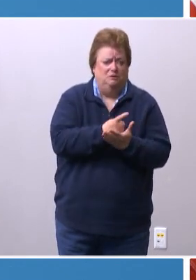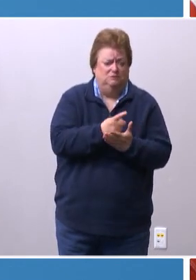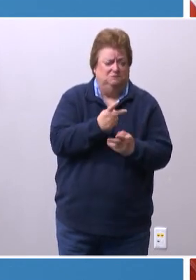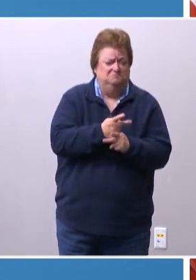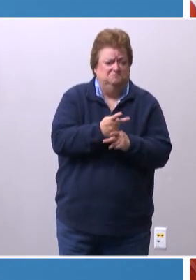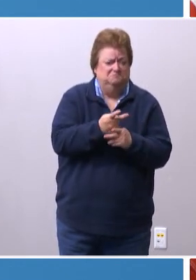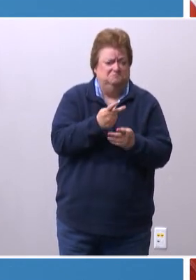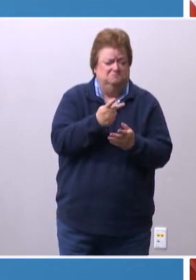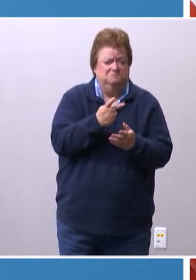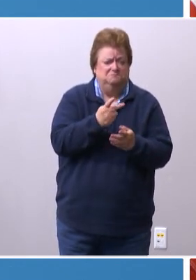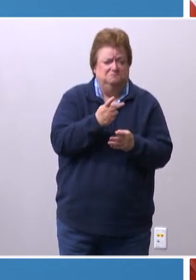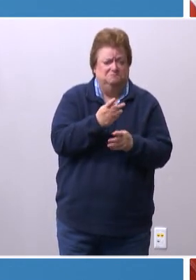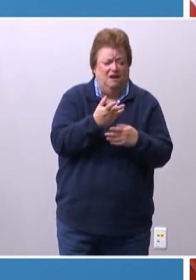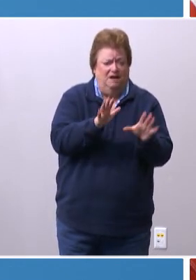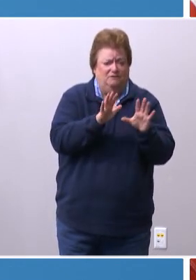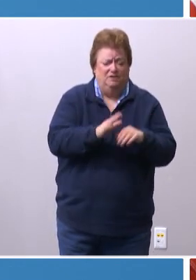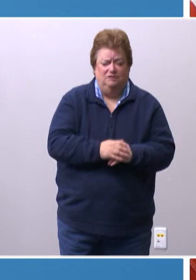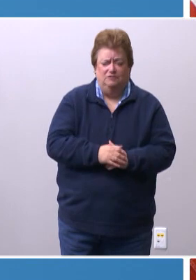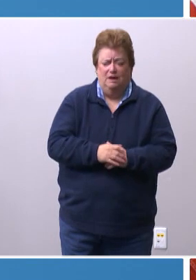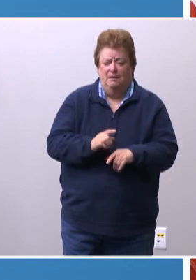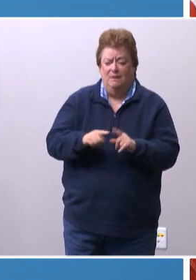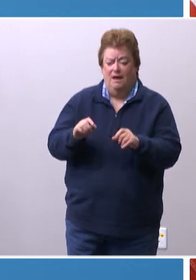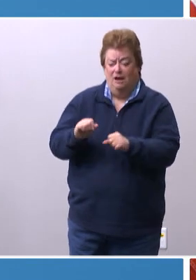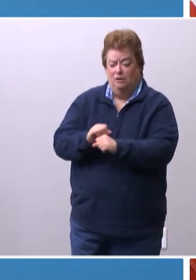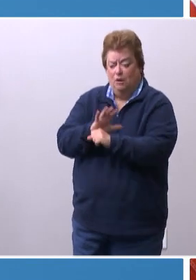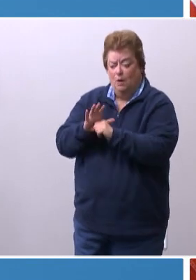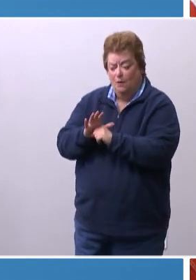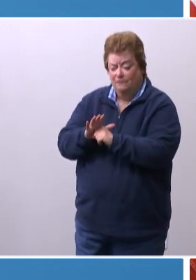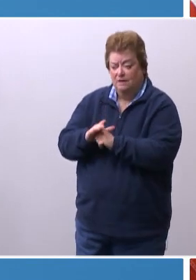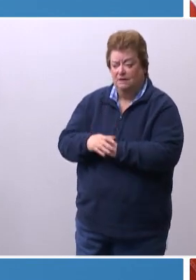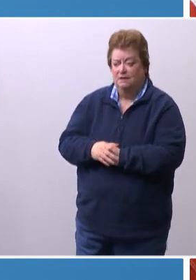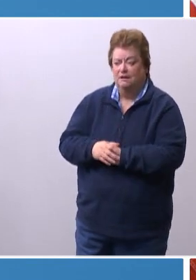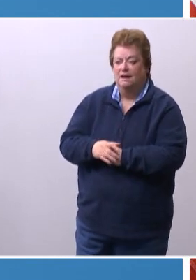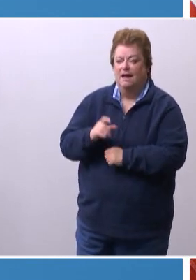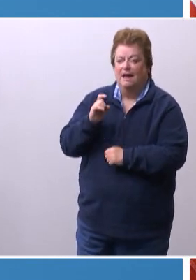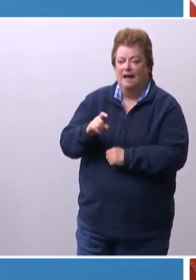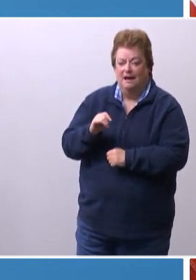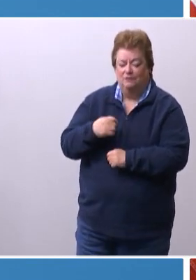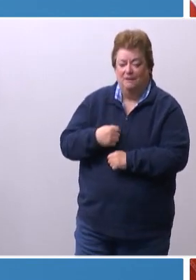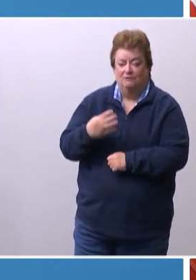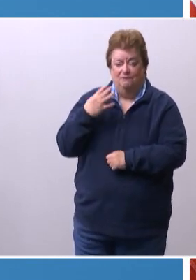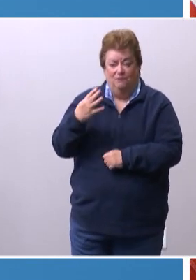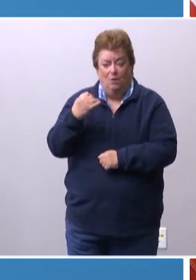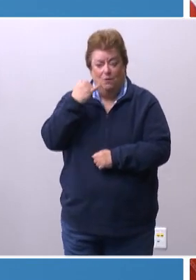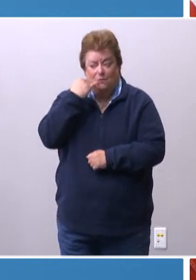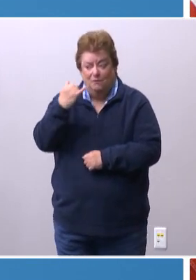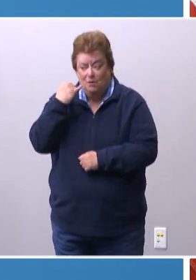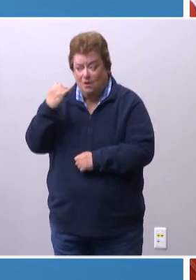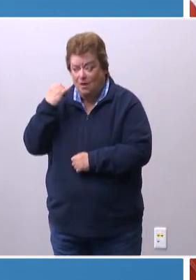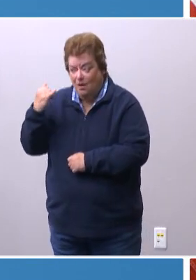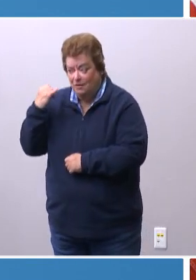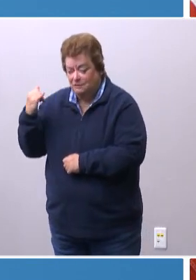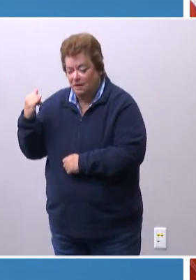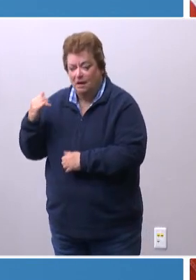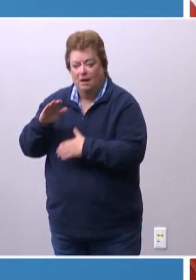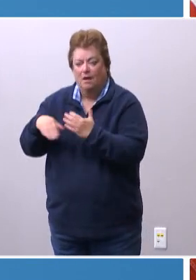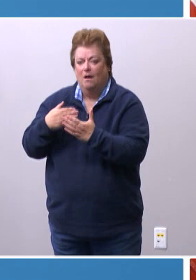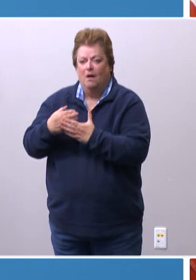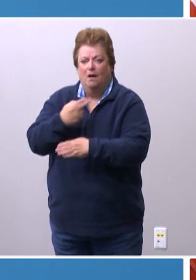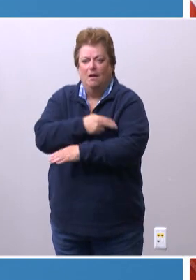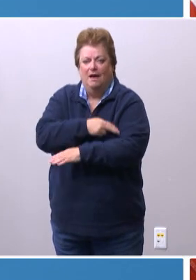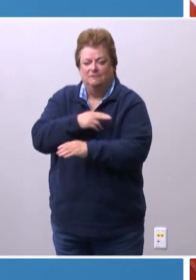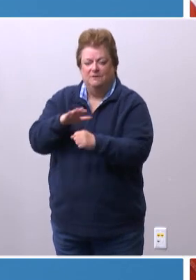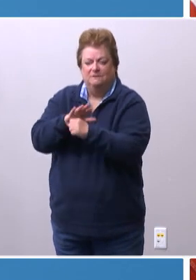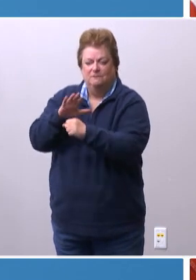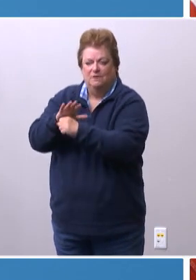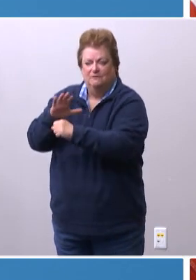With COVID, and in this case, the doctor made 4 phone calls, only to find that all of the hospitals were full, and